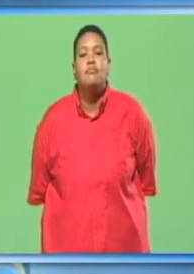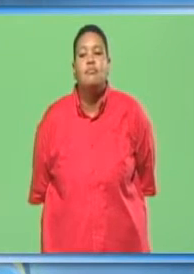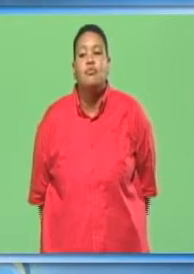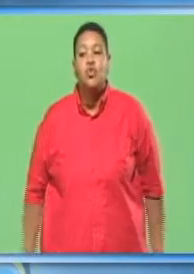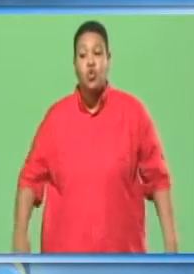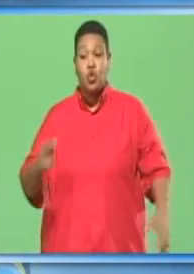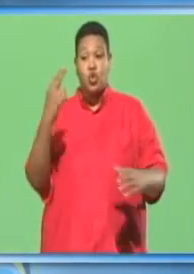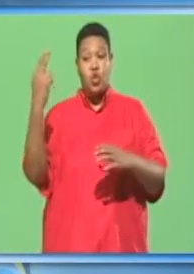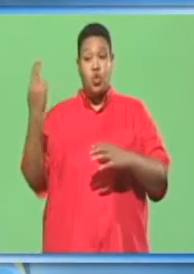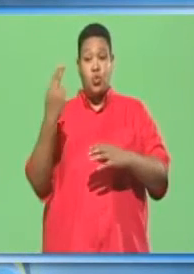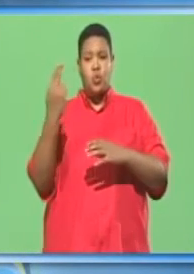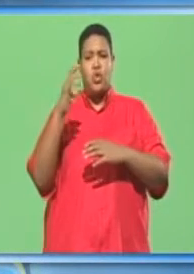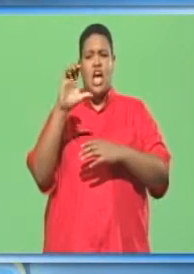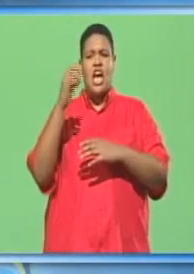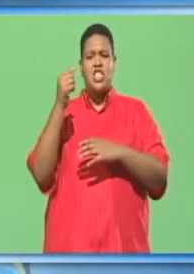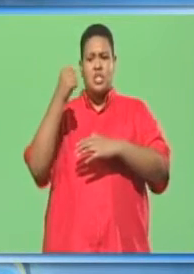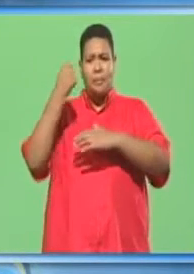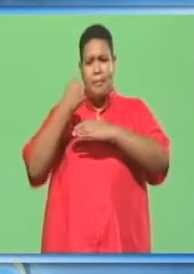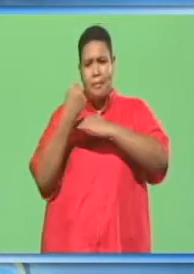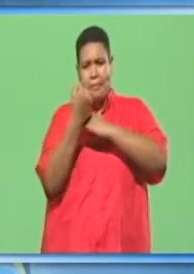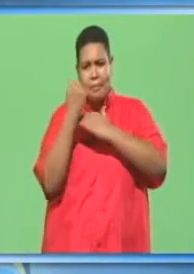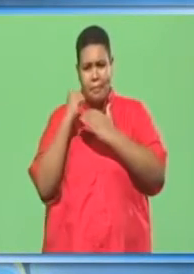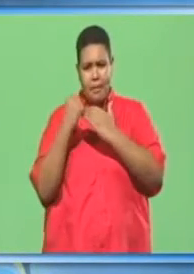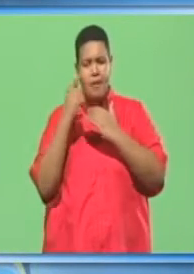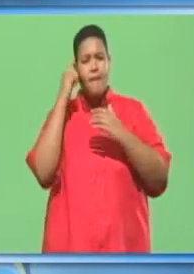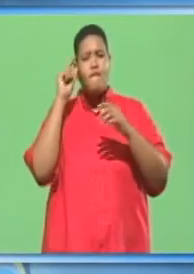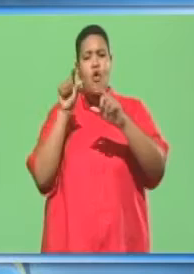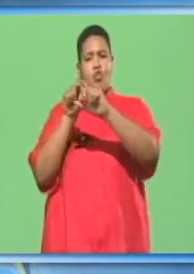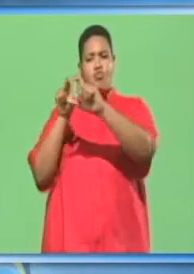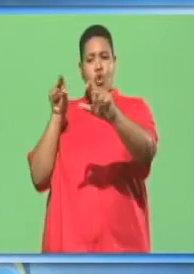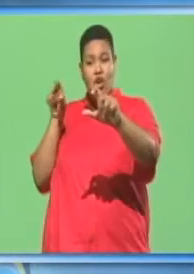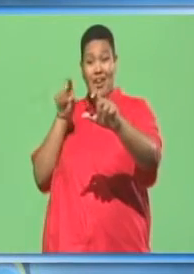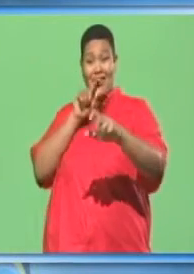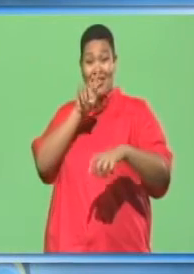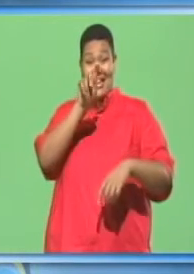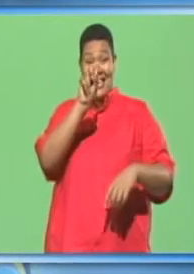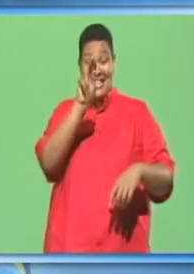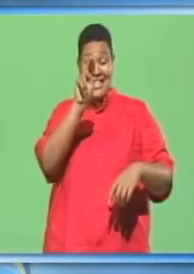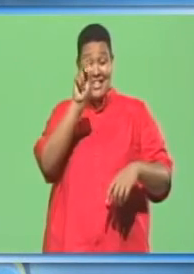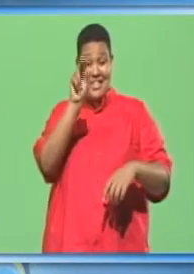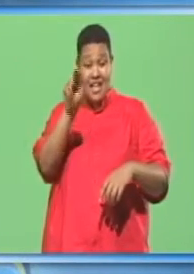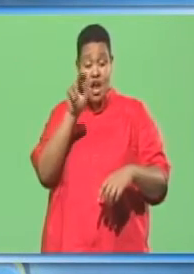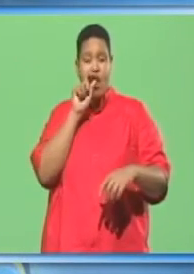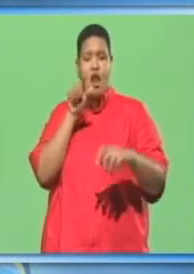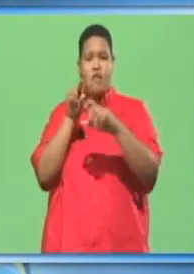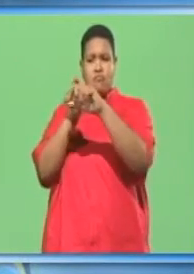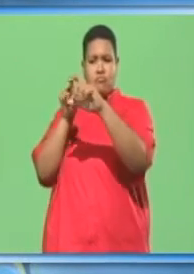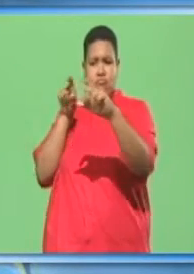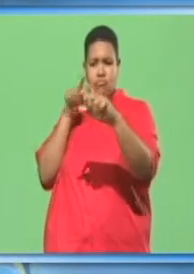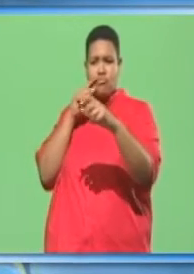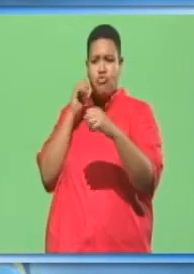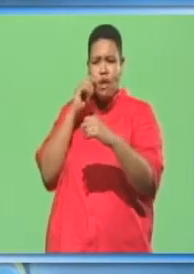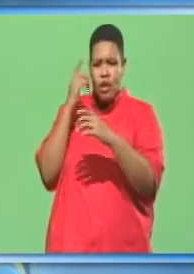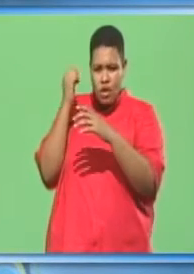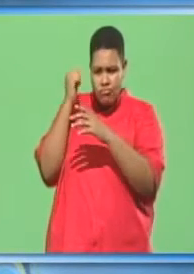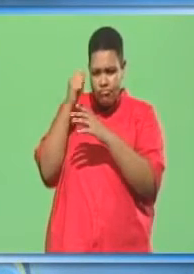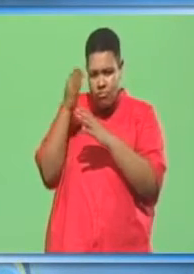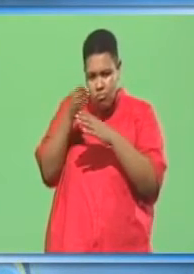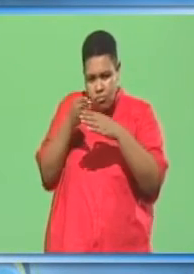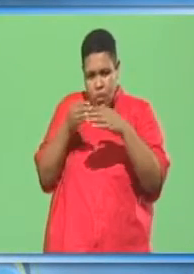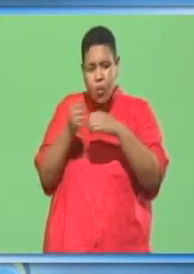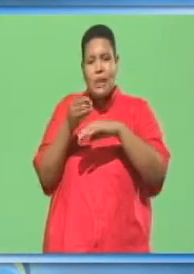use a chisel to cut out the groove for the runners. The tenon of the groove runners are also cut with a tenon saw.